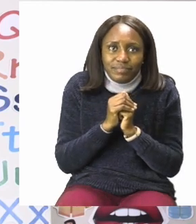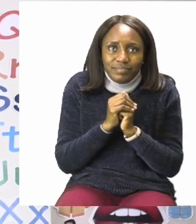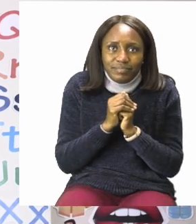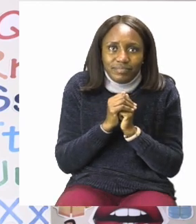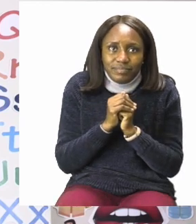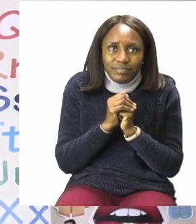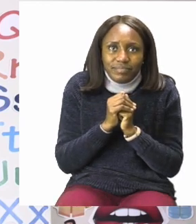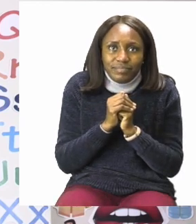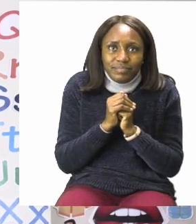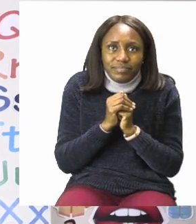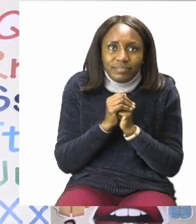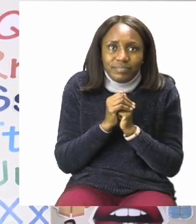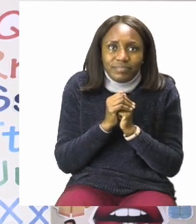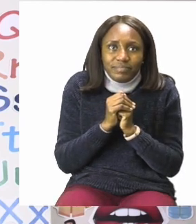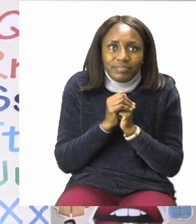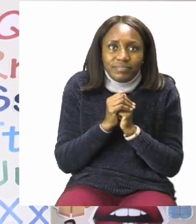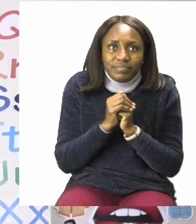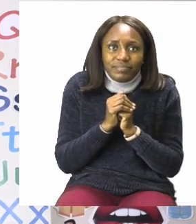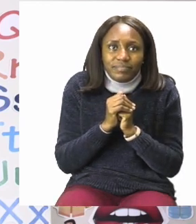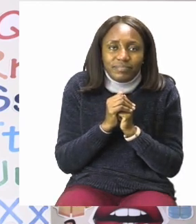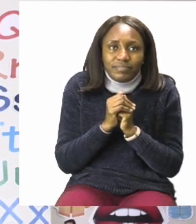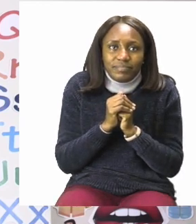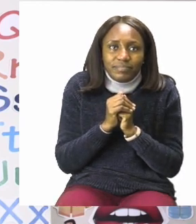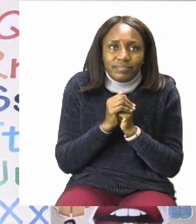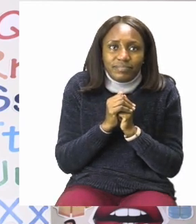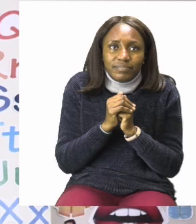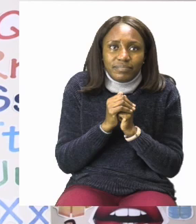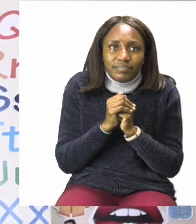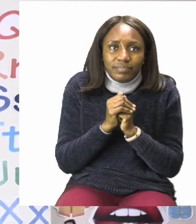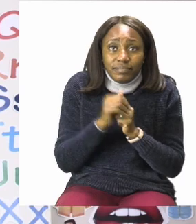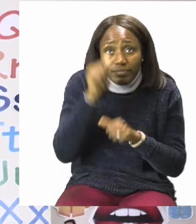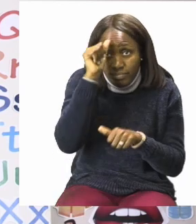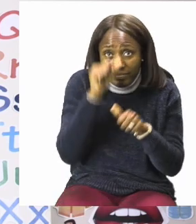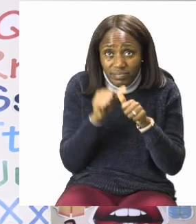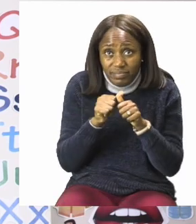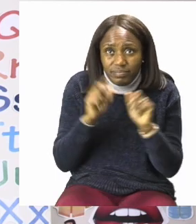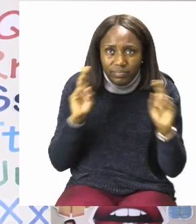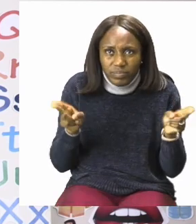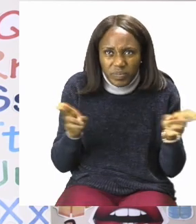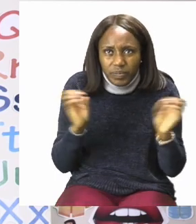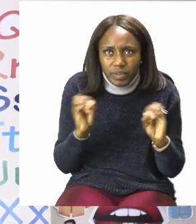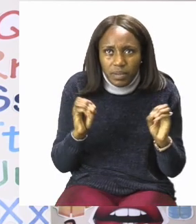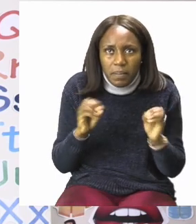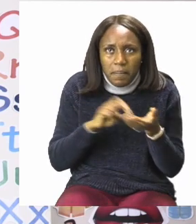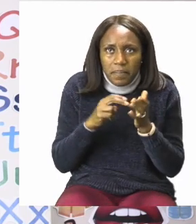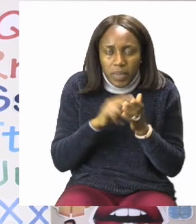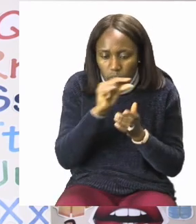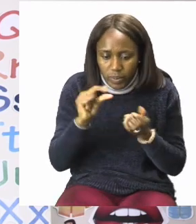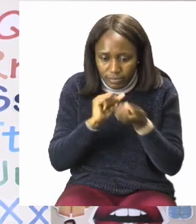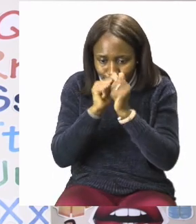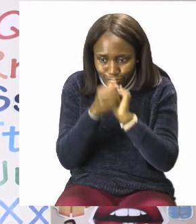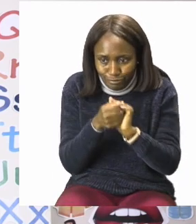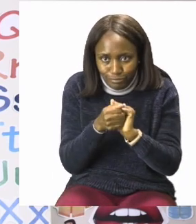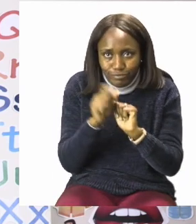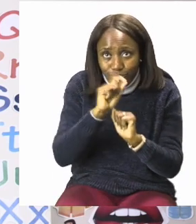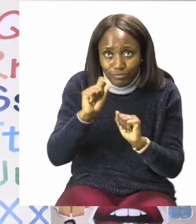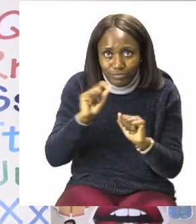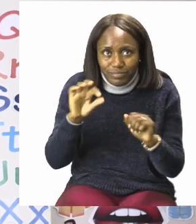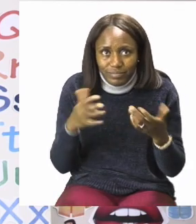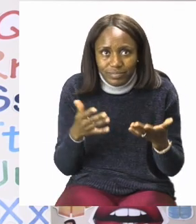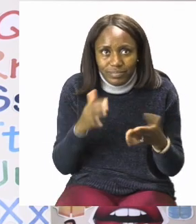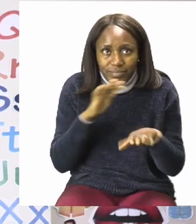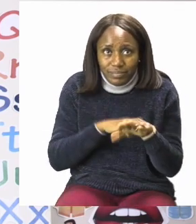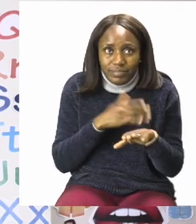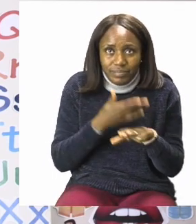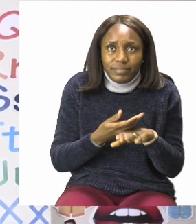sentences so that they can make sense. Remember, irregular means the verb will change forms. For